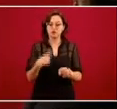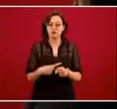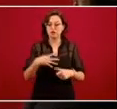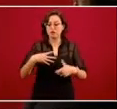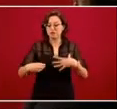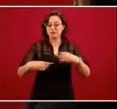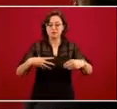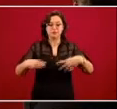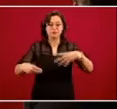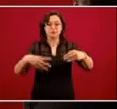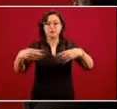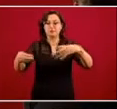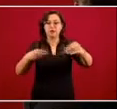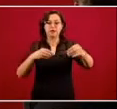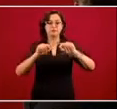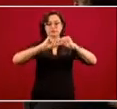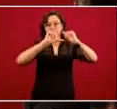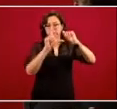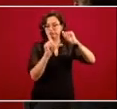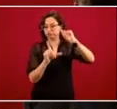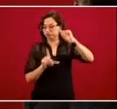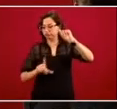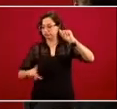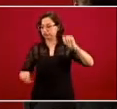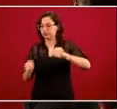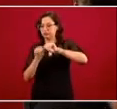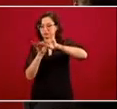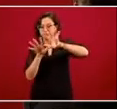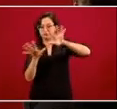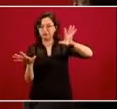risk if infected with COVID-19.